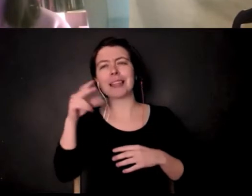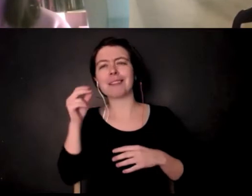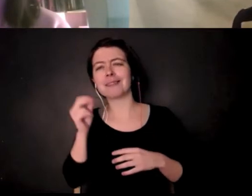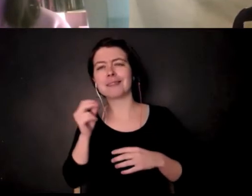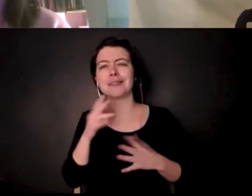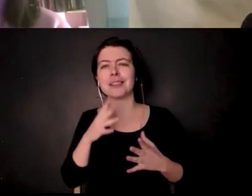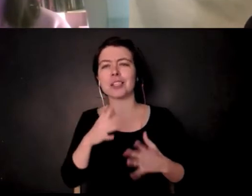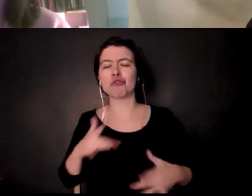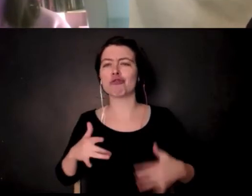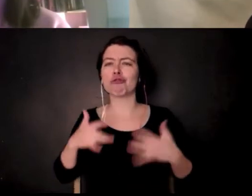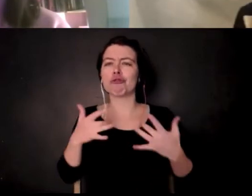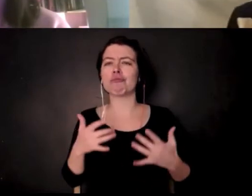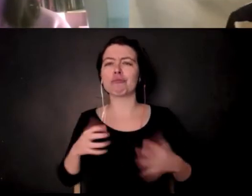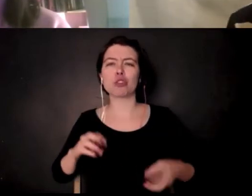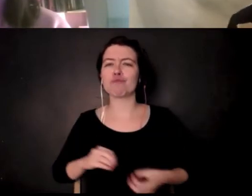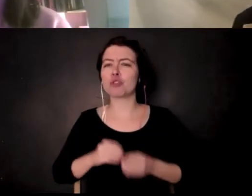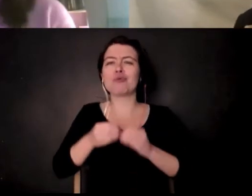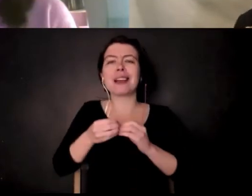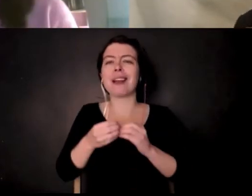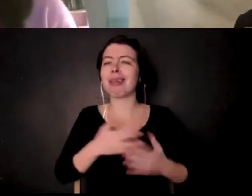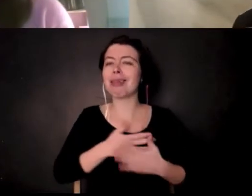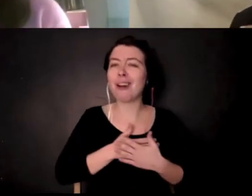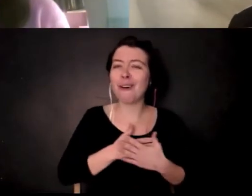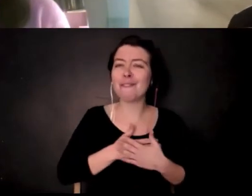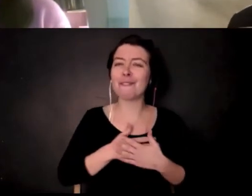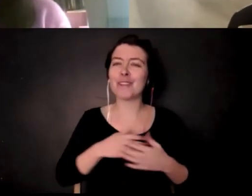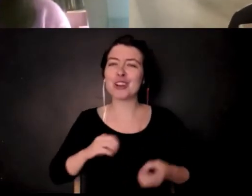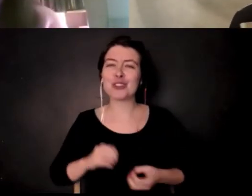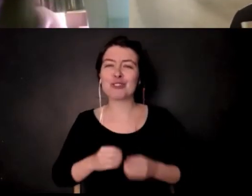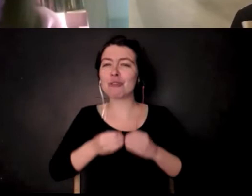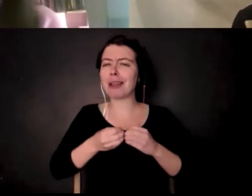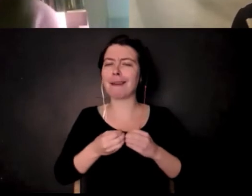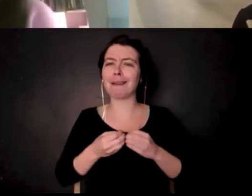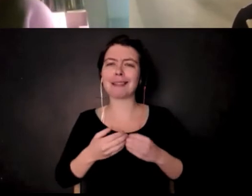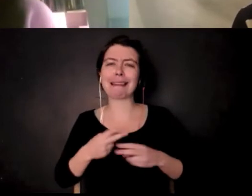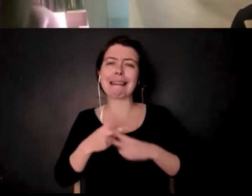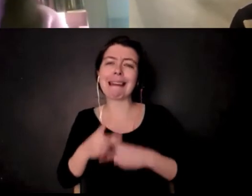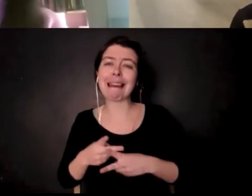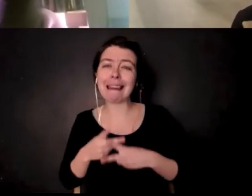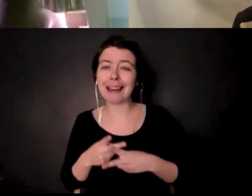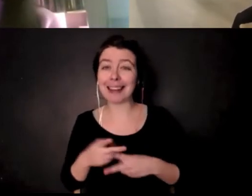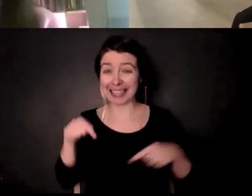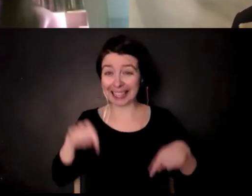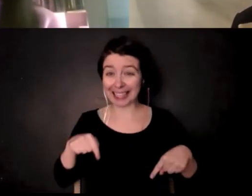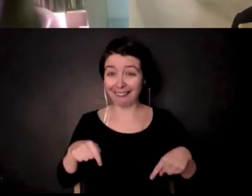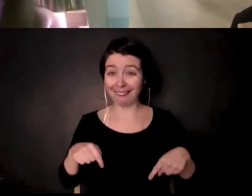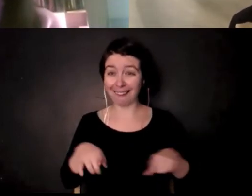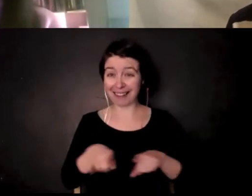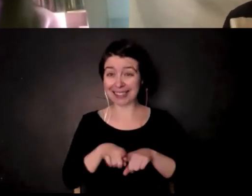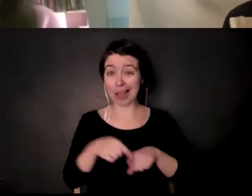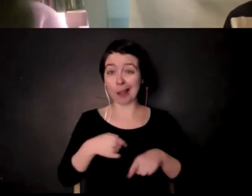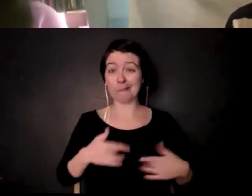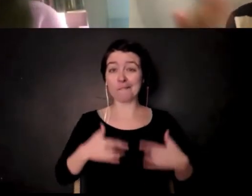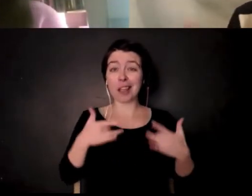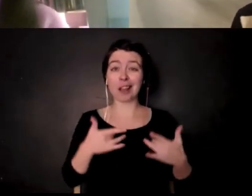people. Like this, I do feel really like loved and safe in this type of space. And even